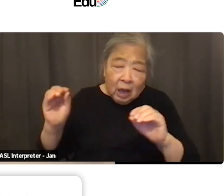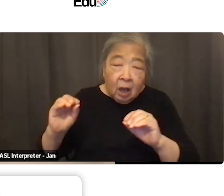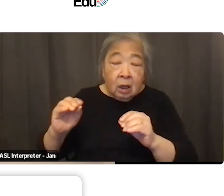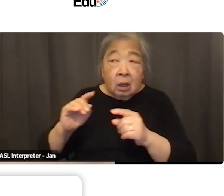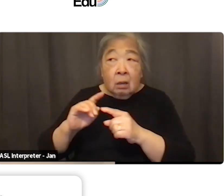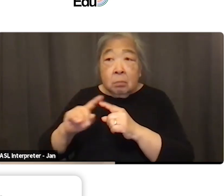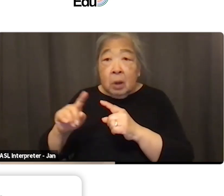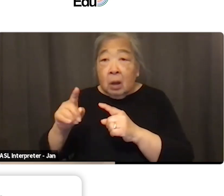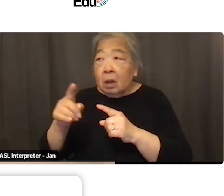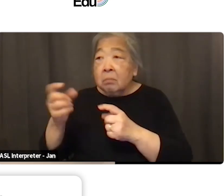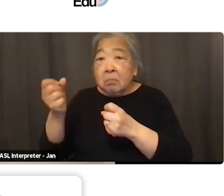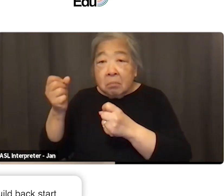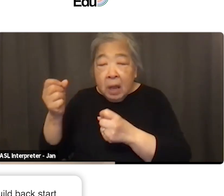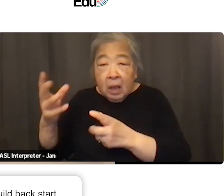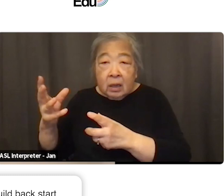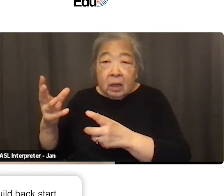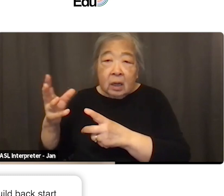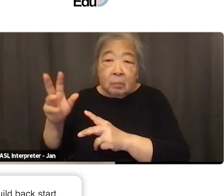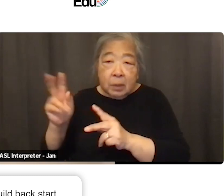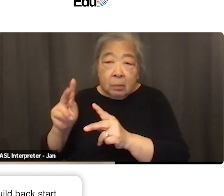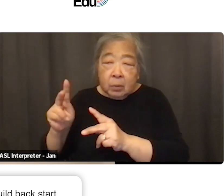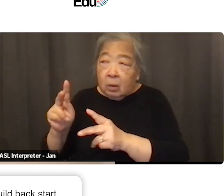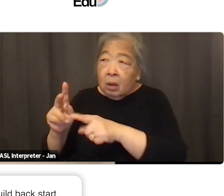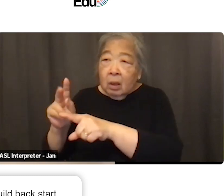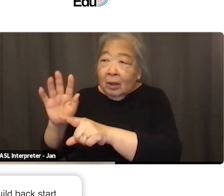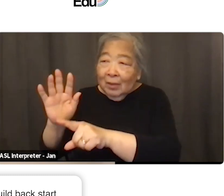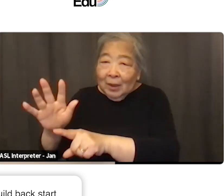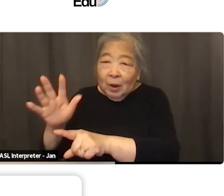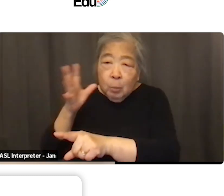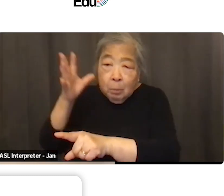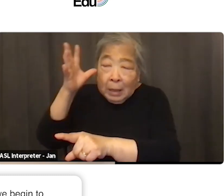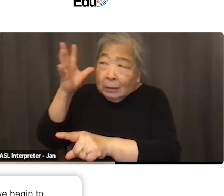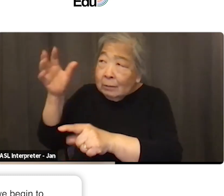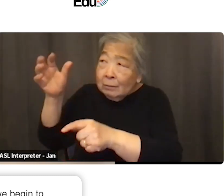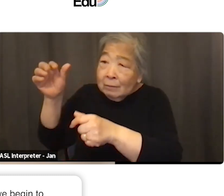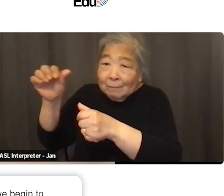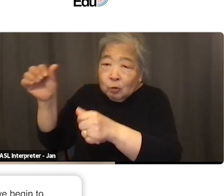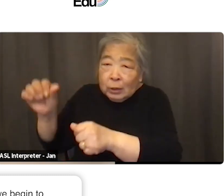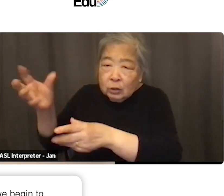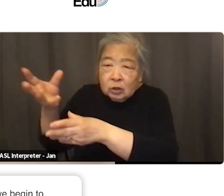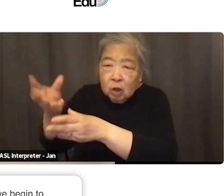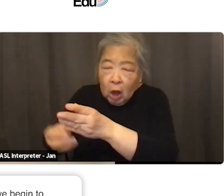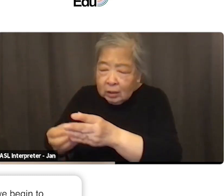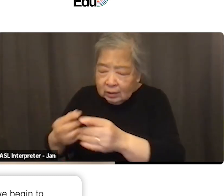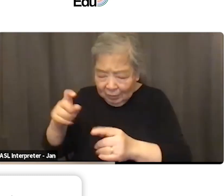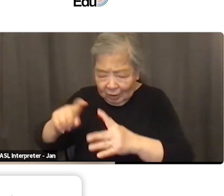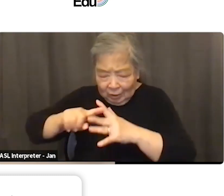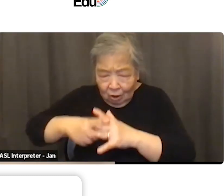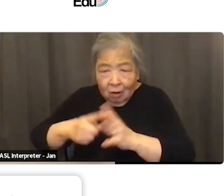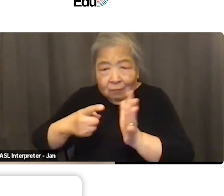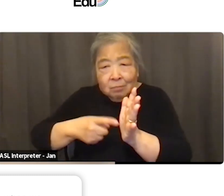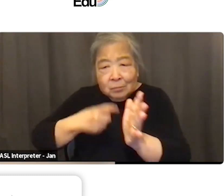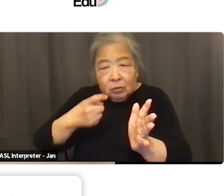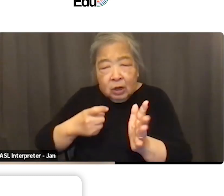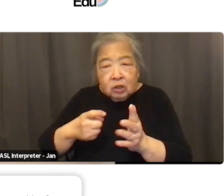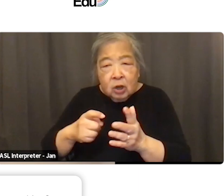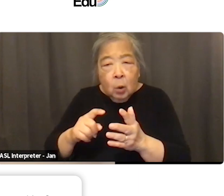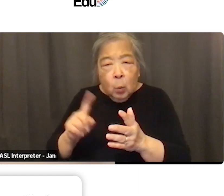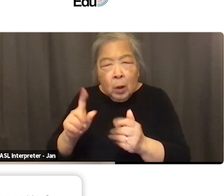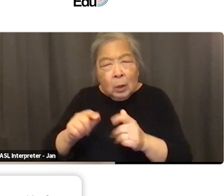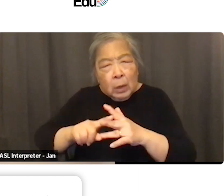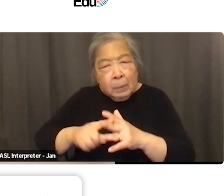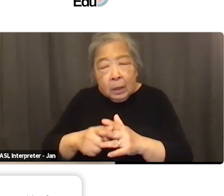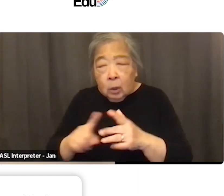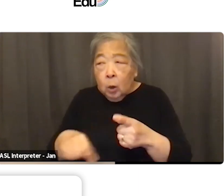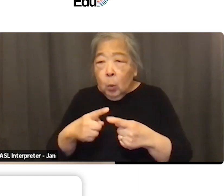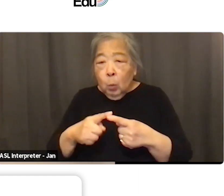their parental figures. And I have to build back, start from zero. Where can we begin to center or hold on to when we feel like